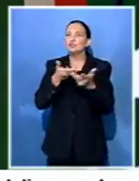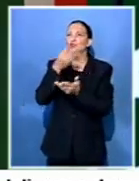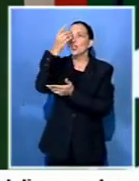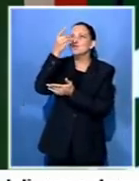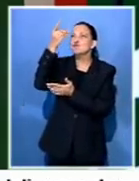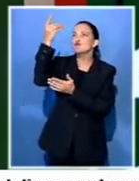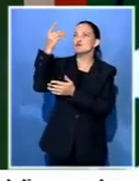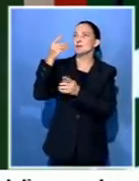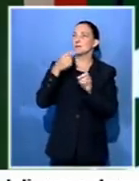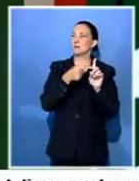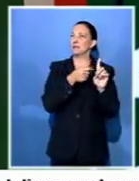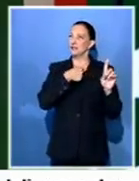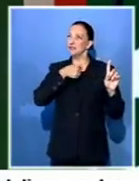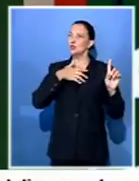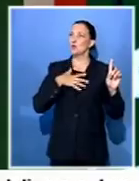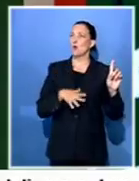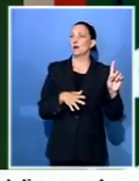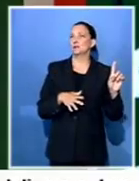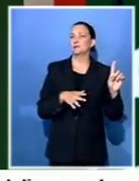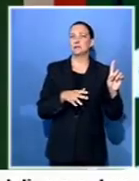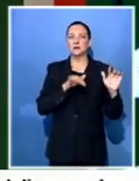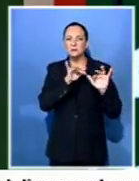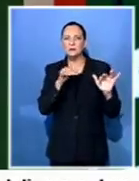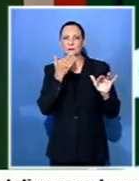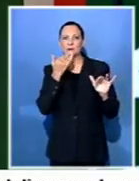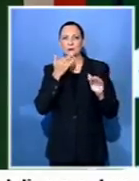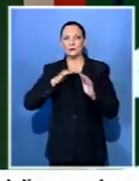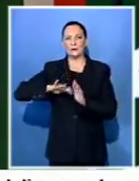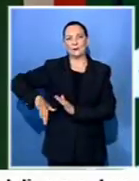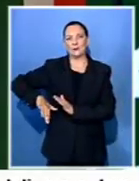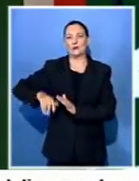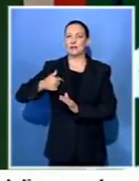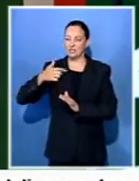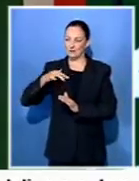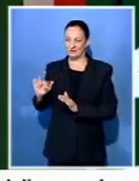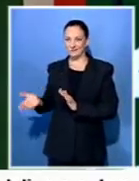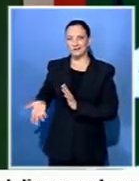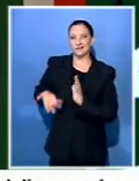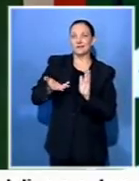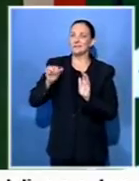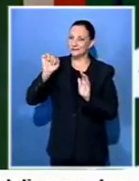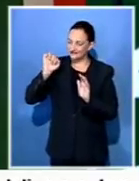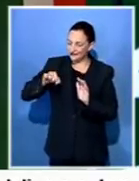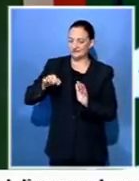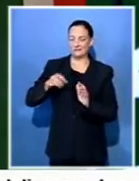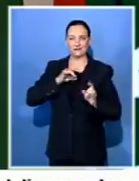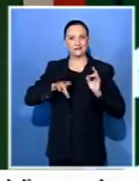dream of the dispossessed, the marginalized, and yes, the suffering.